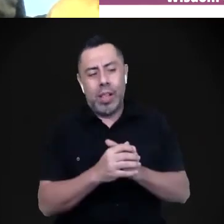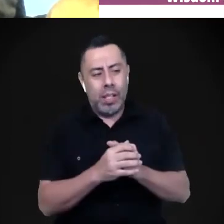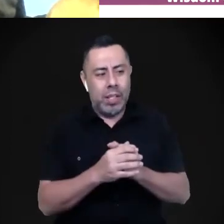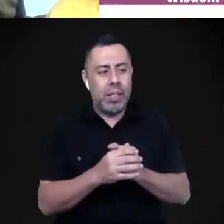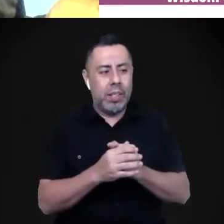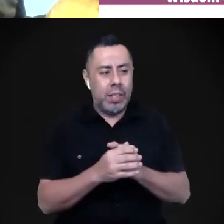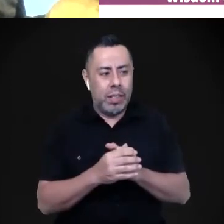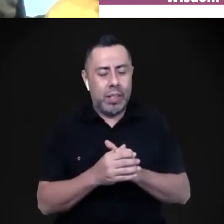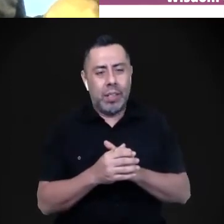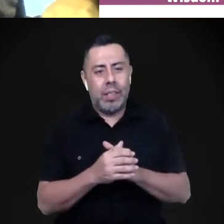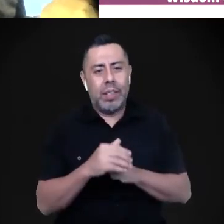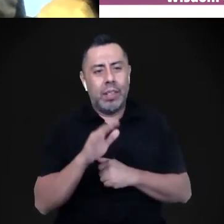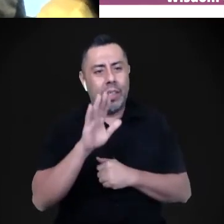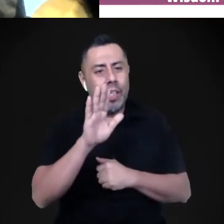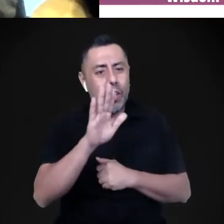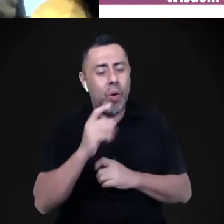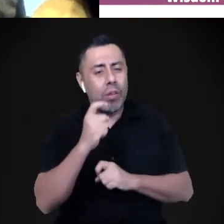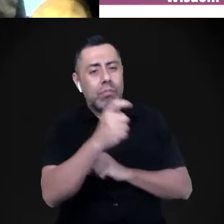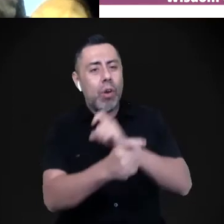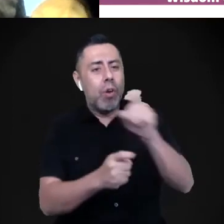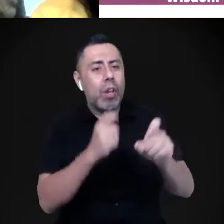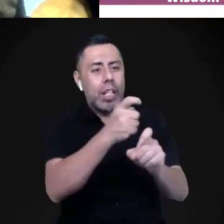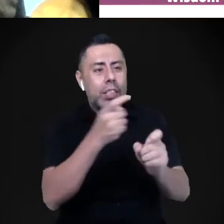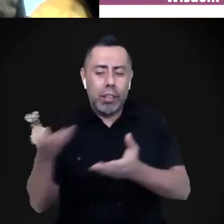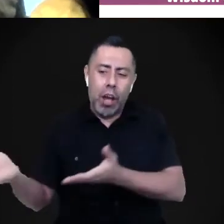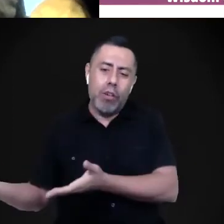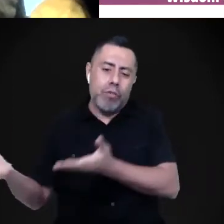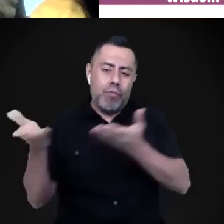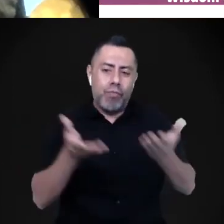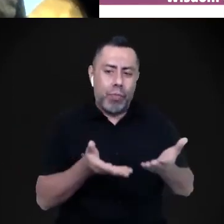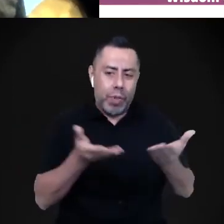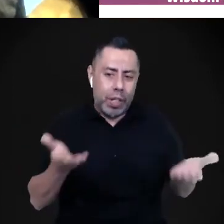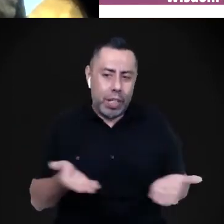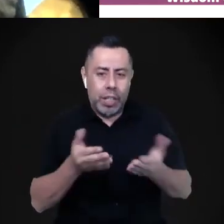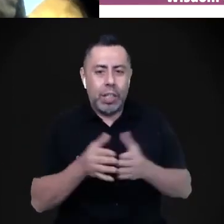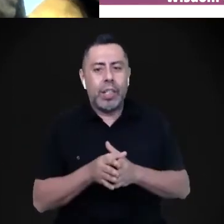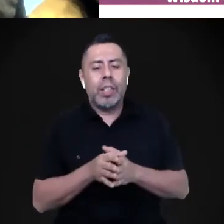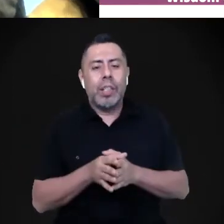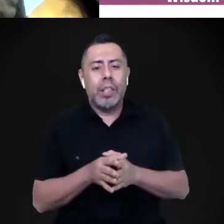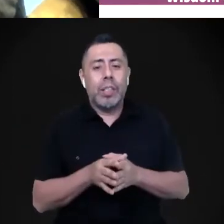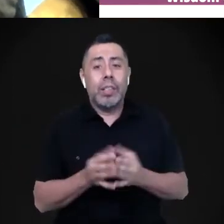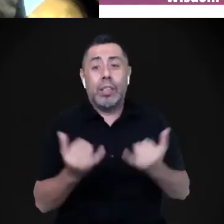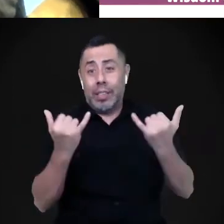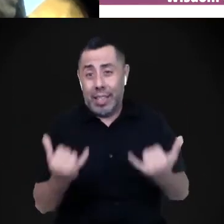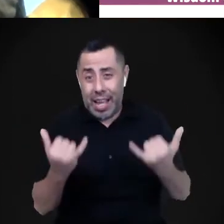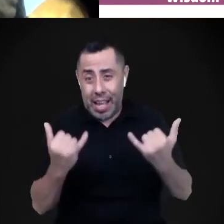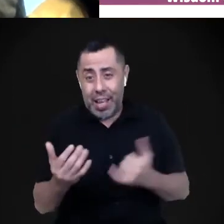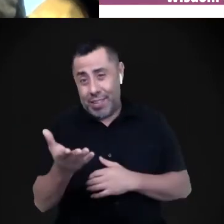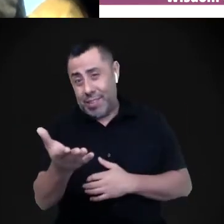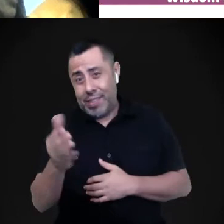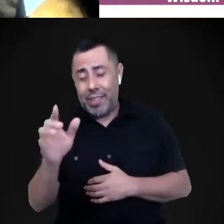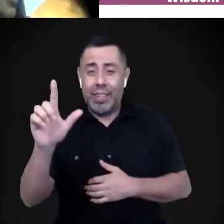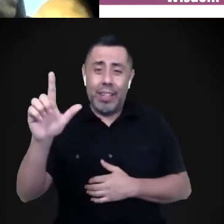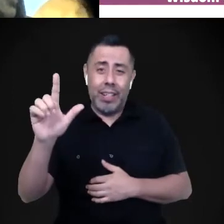your donations come to us. This how we're coming to you guys live this evening. This